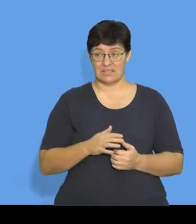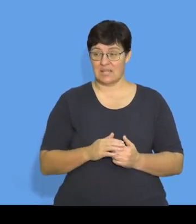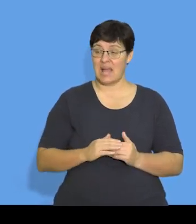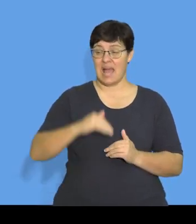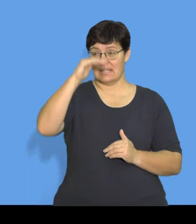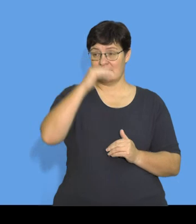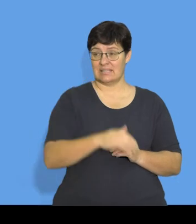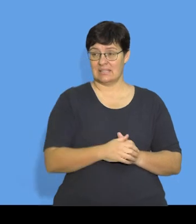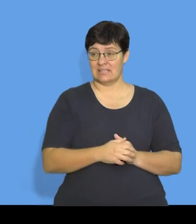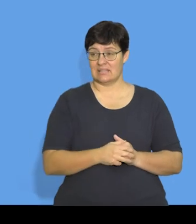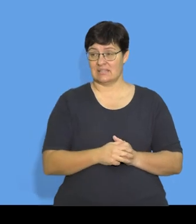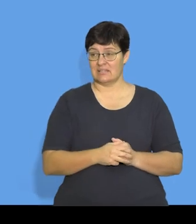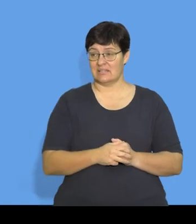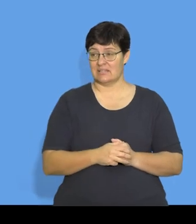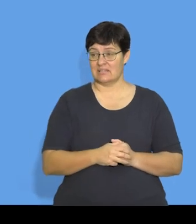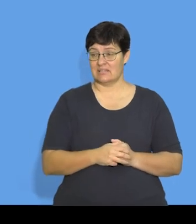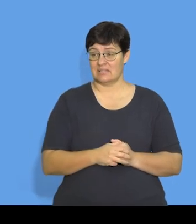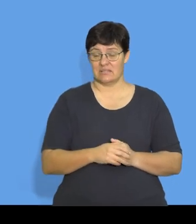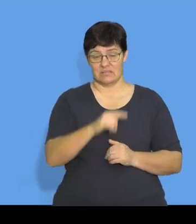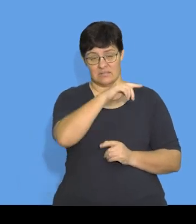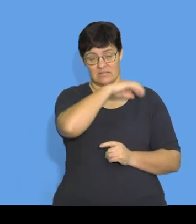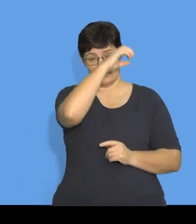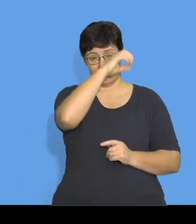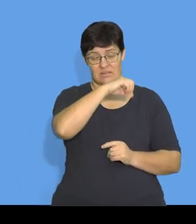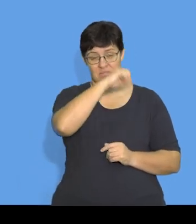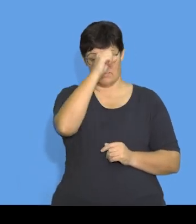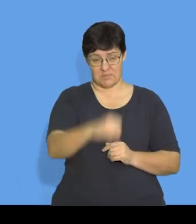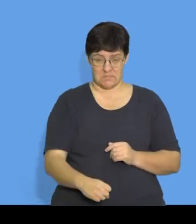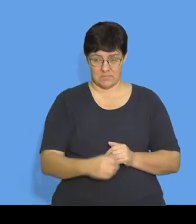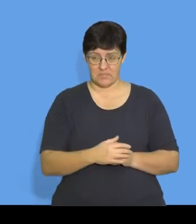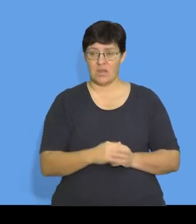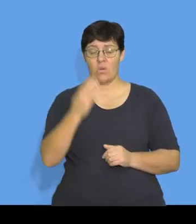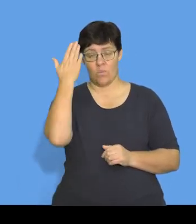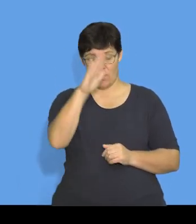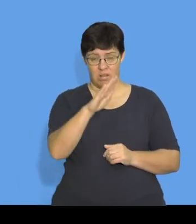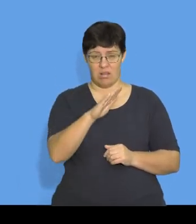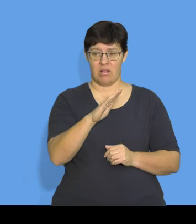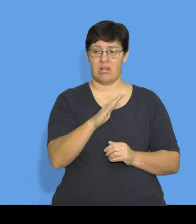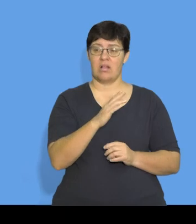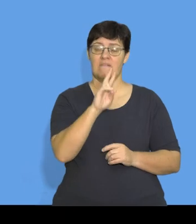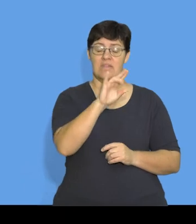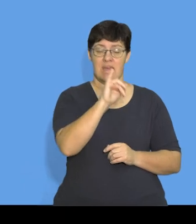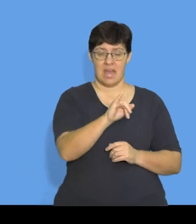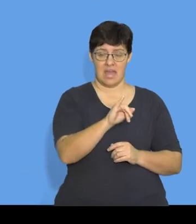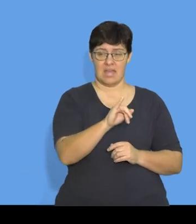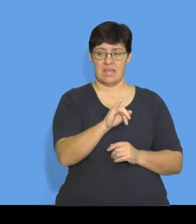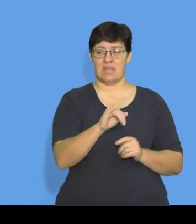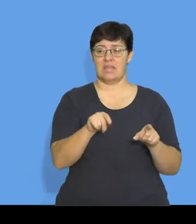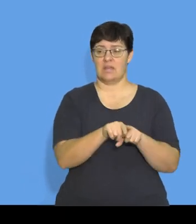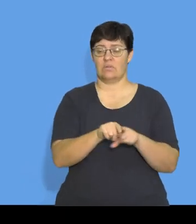The height, we know initial velocity when it leaves the floor.